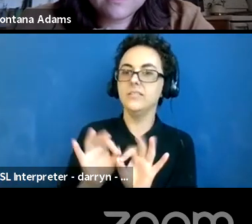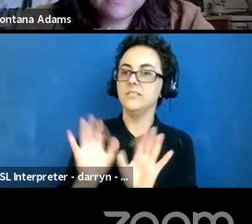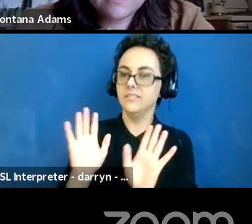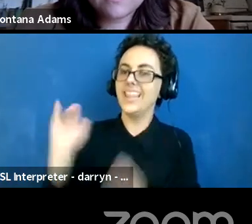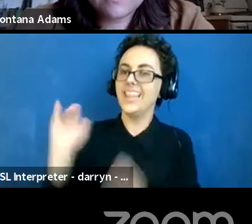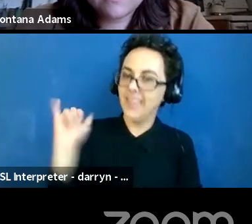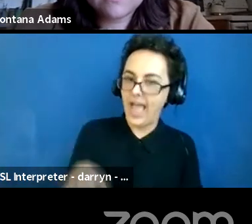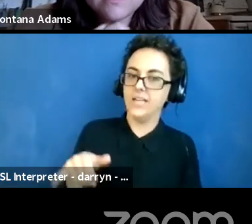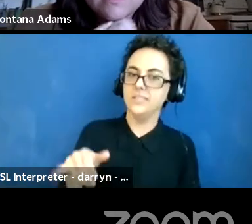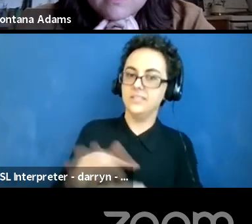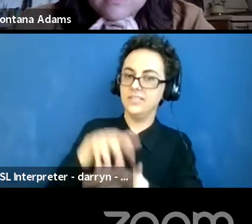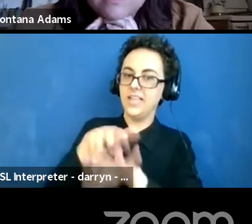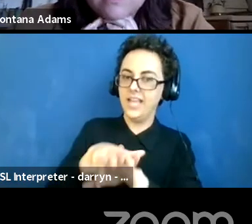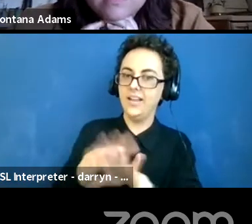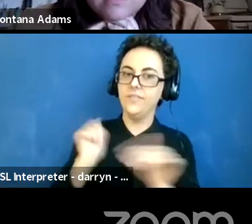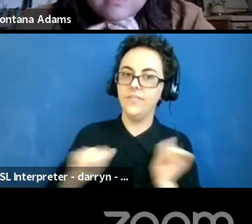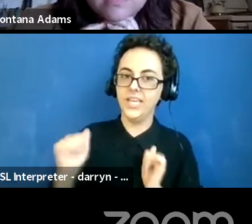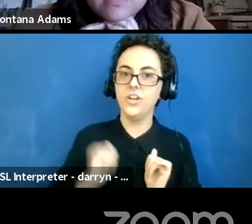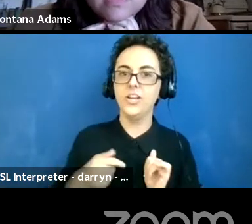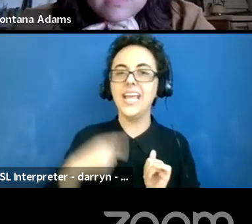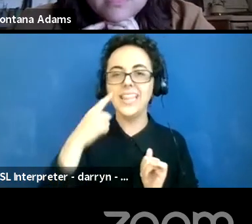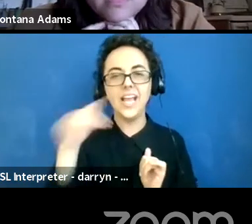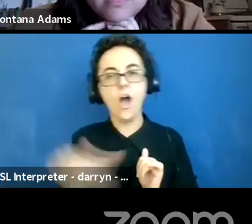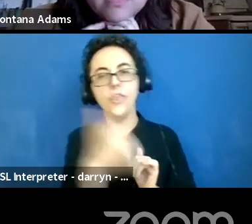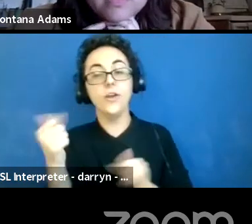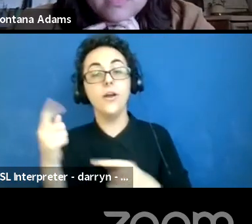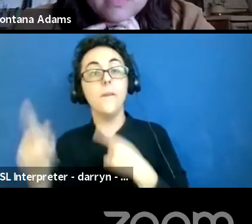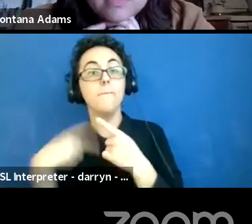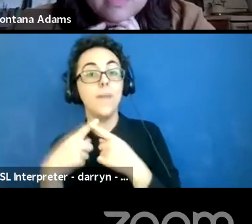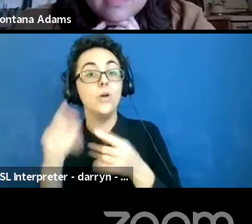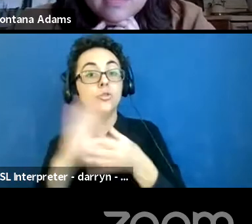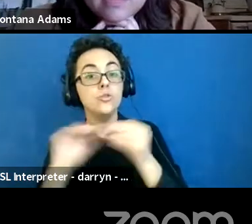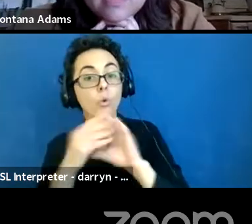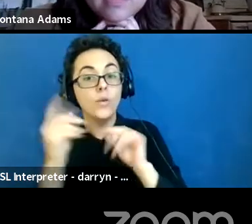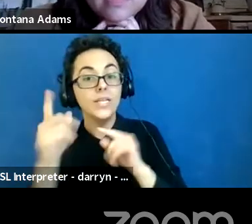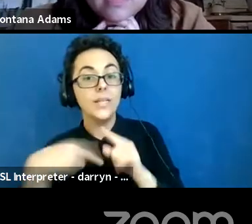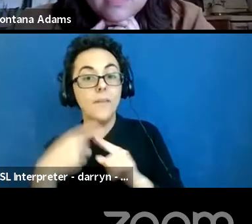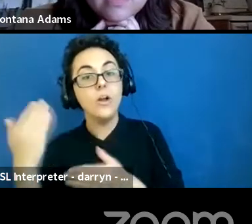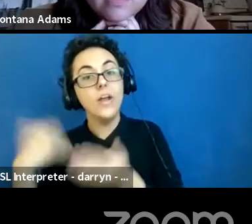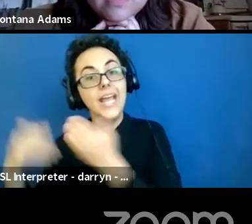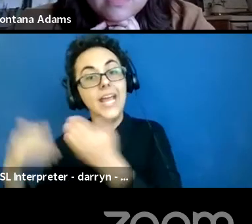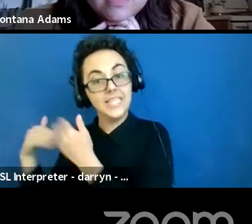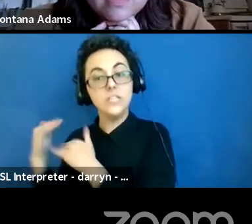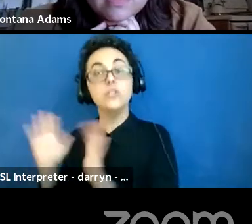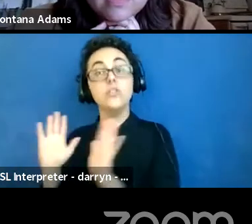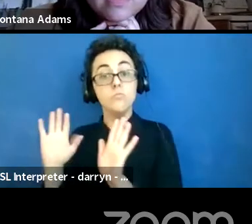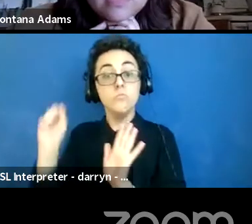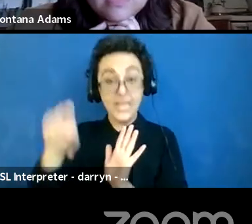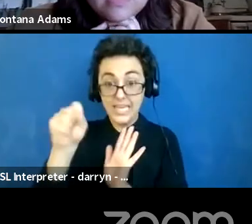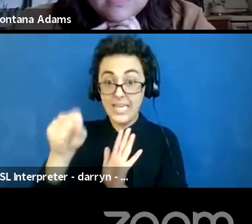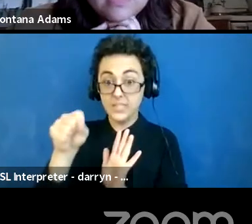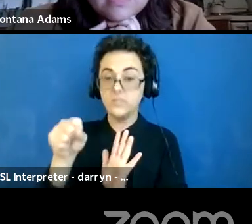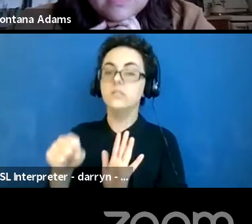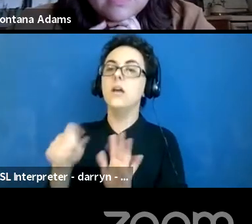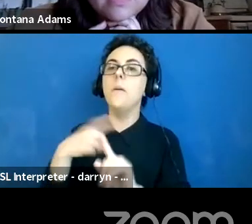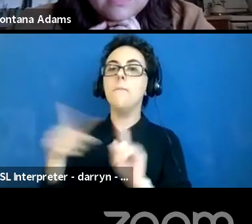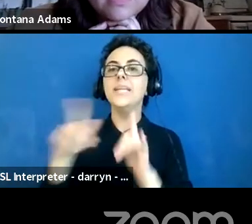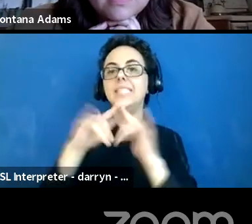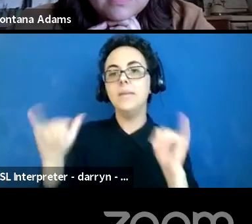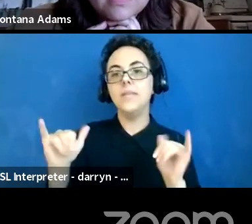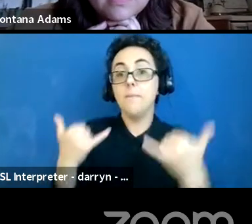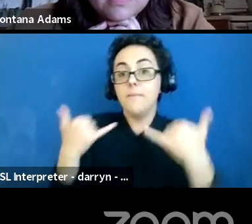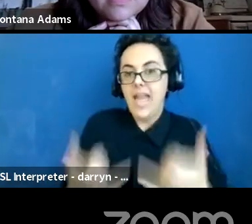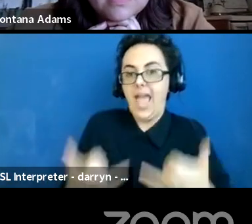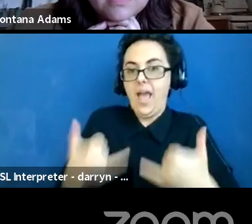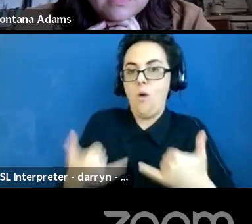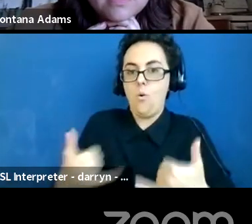our ancestors, but even like contemporary stories about relevant issues, maybe about like, you know,